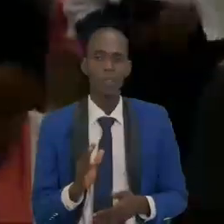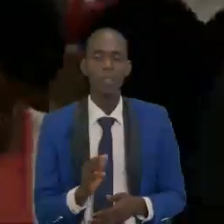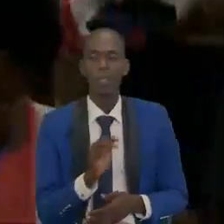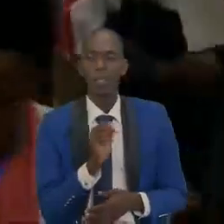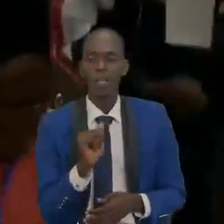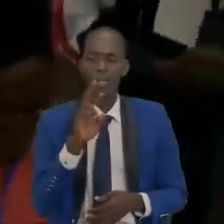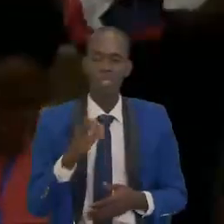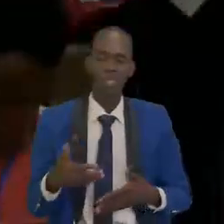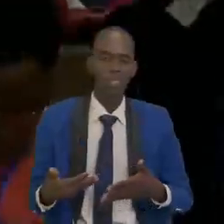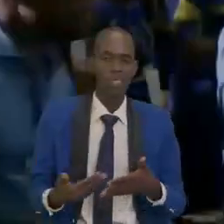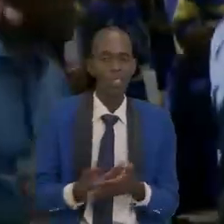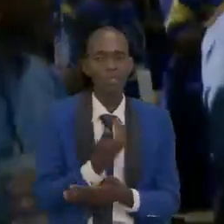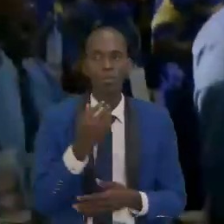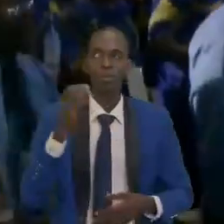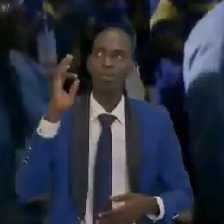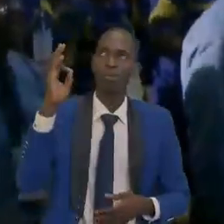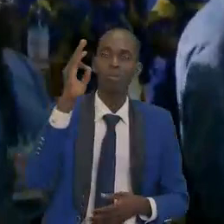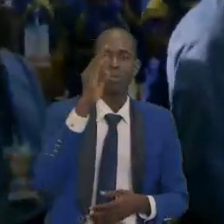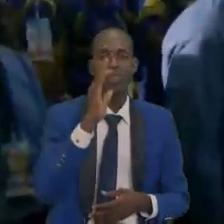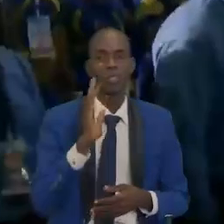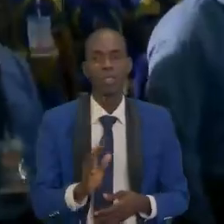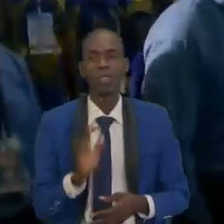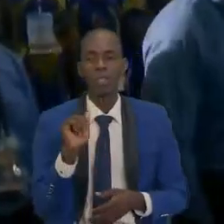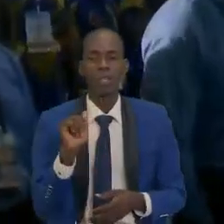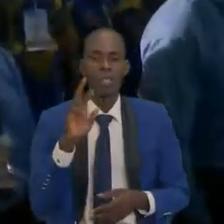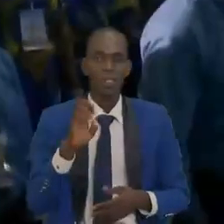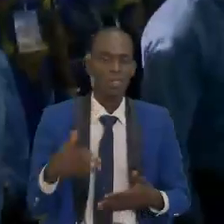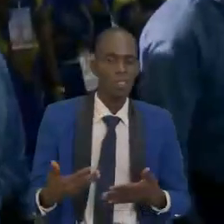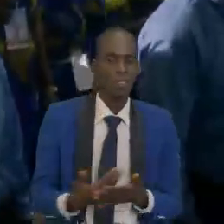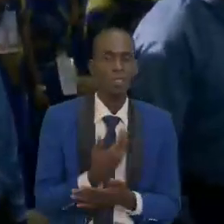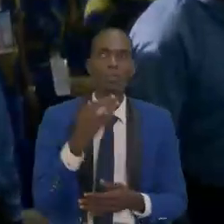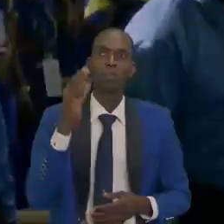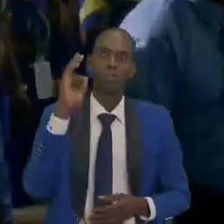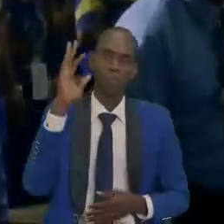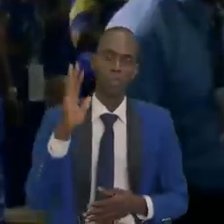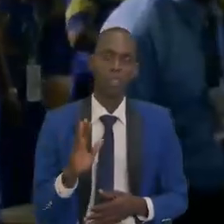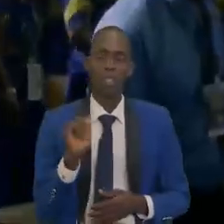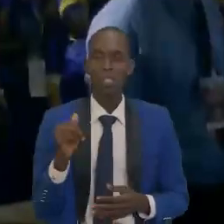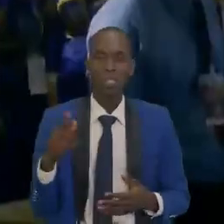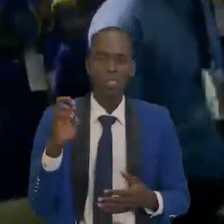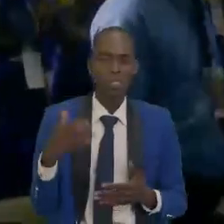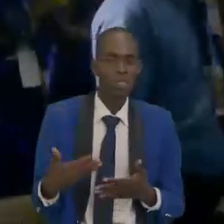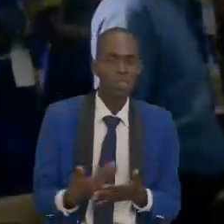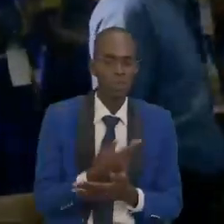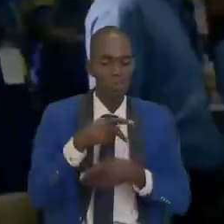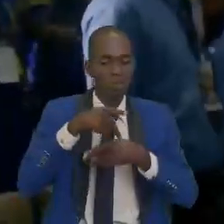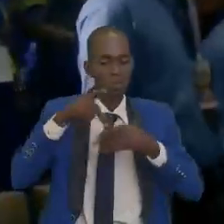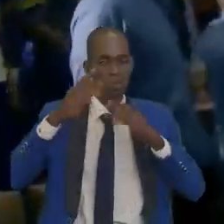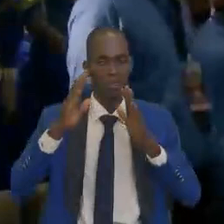Renewed evangelist A Renewed pastor A Renewed professional